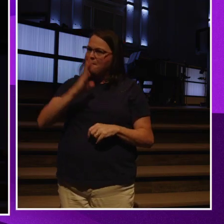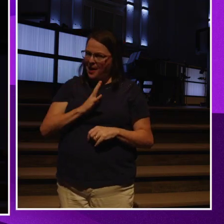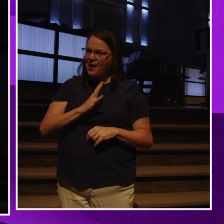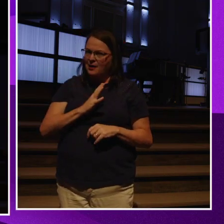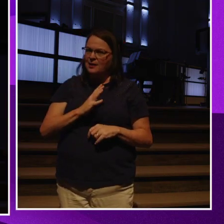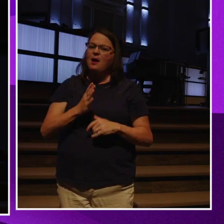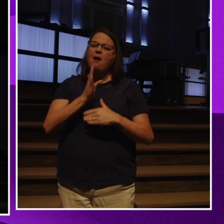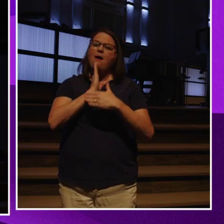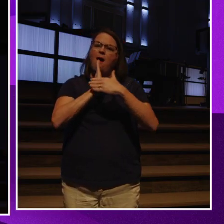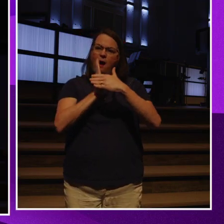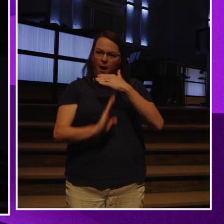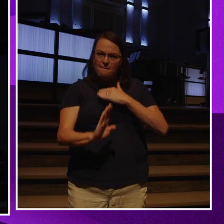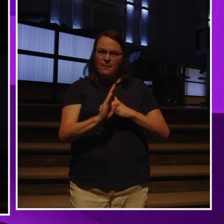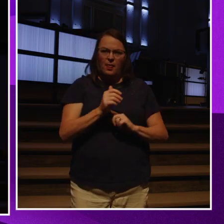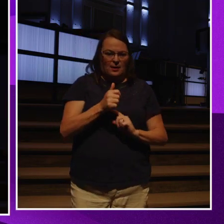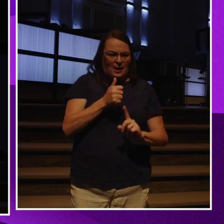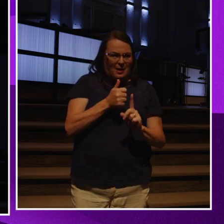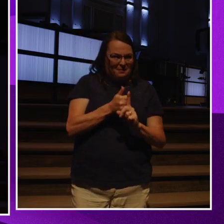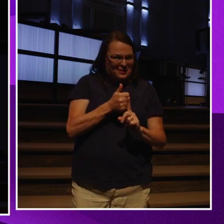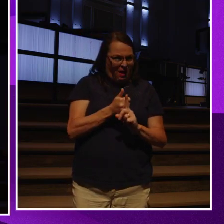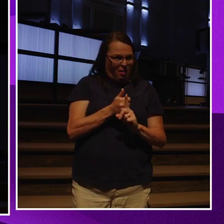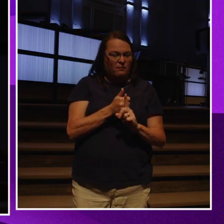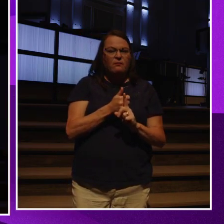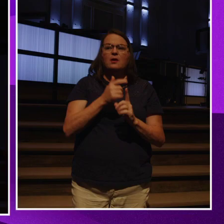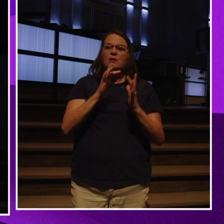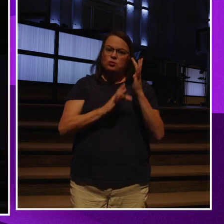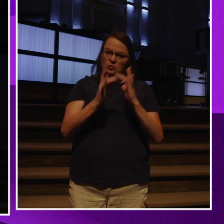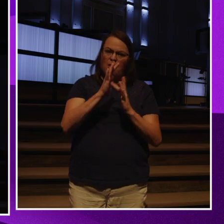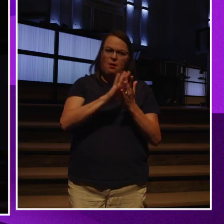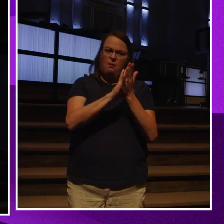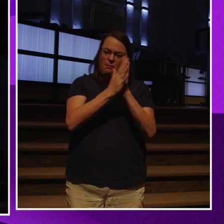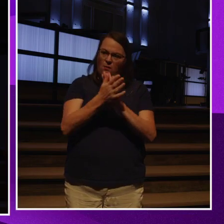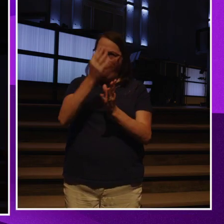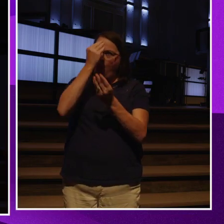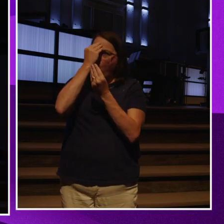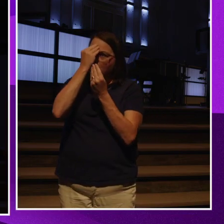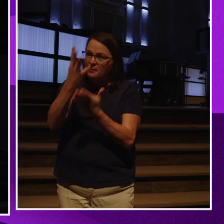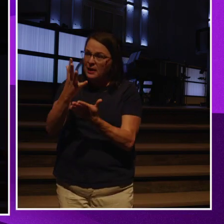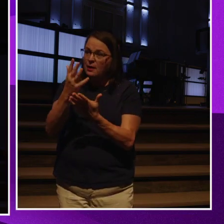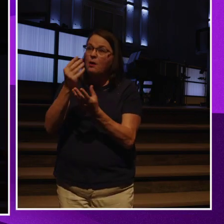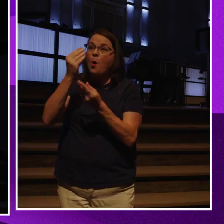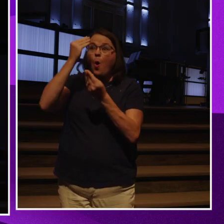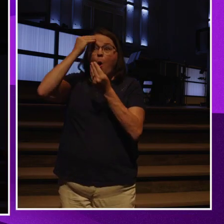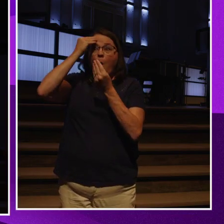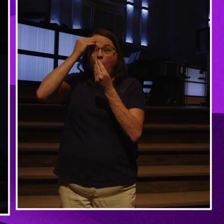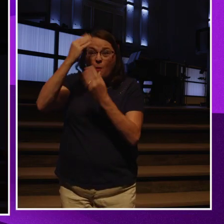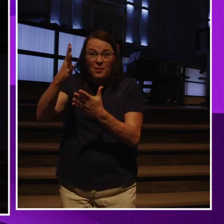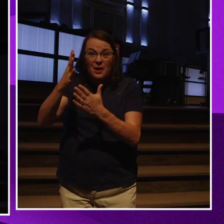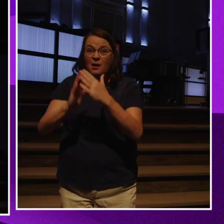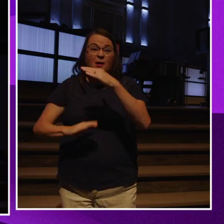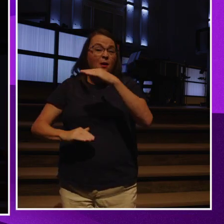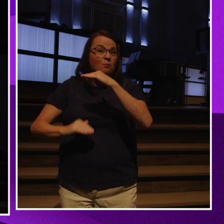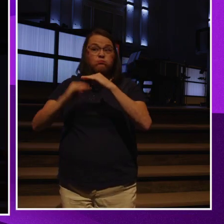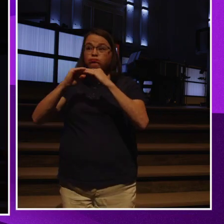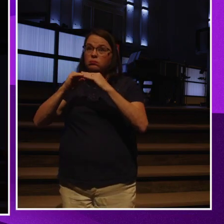He humbled himself. He was obedient. He even went to the cross for us.